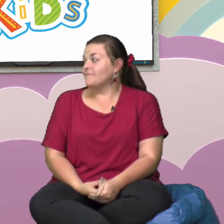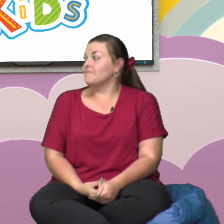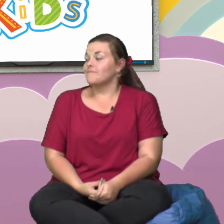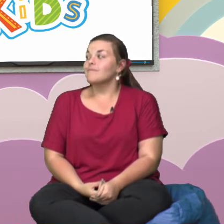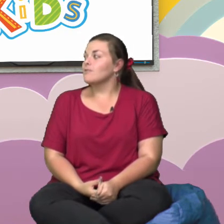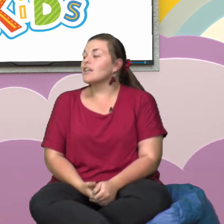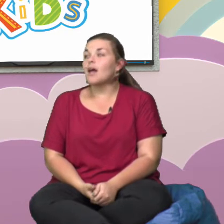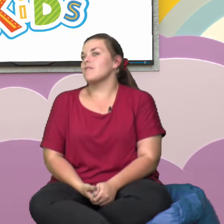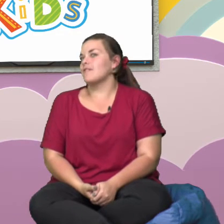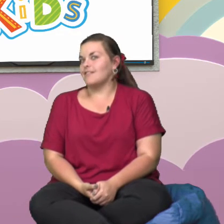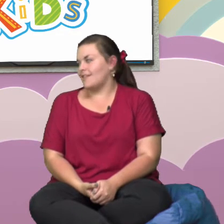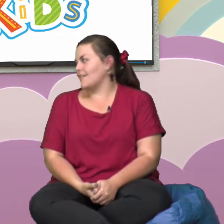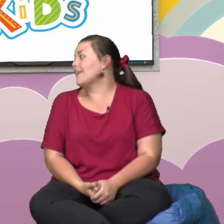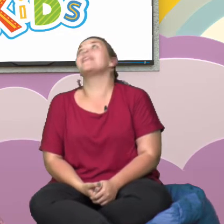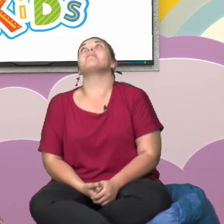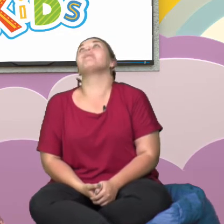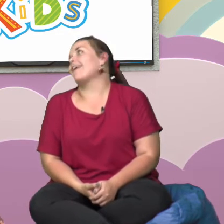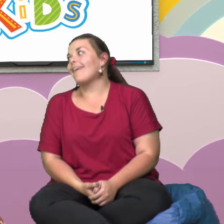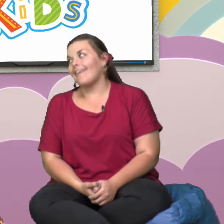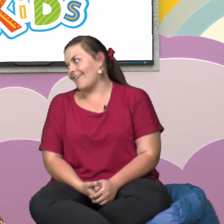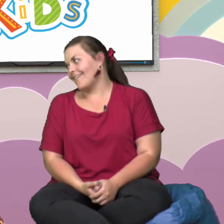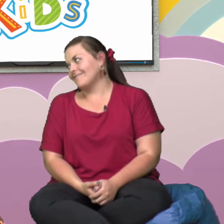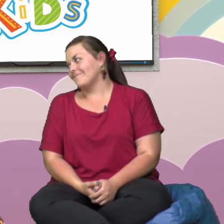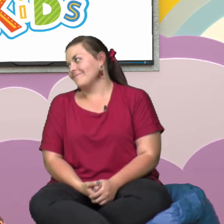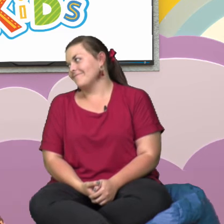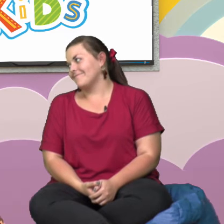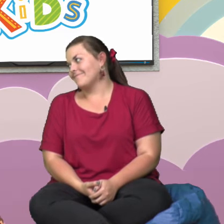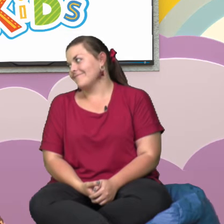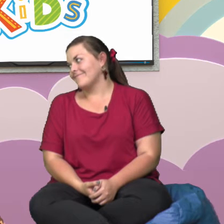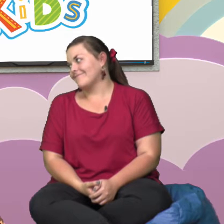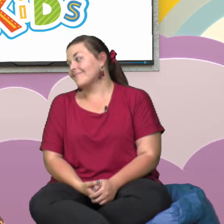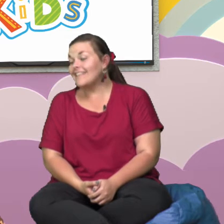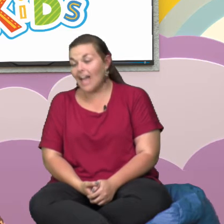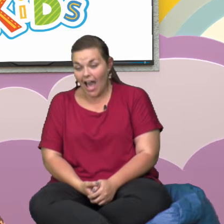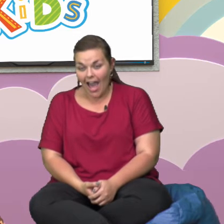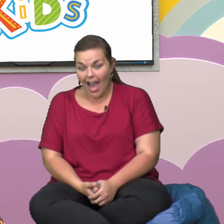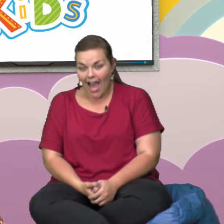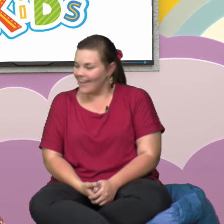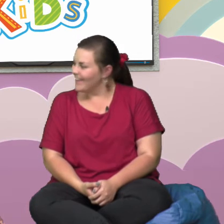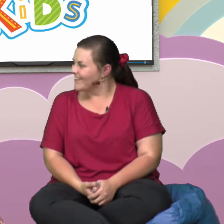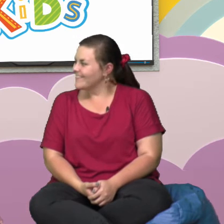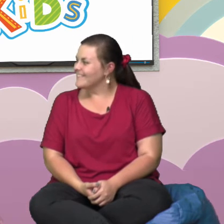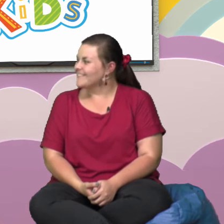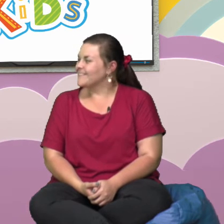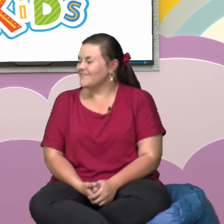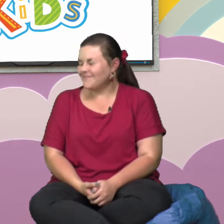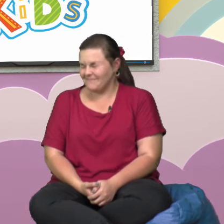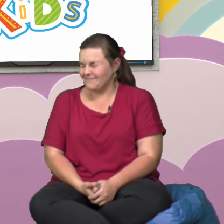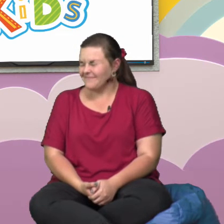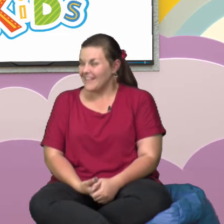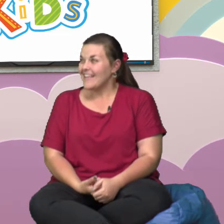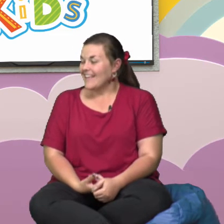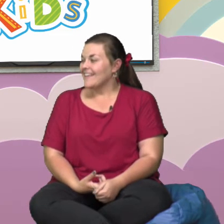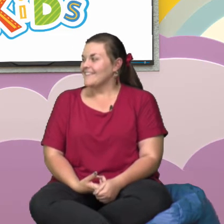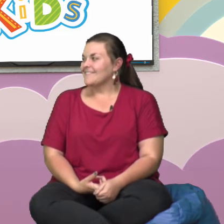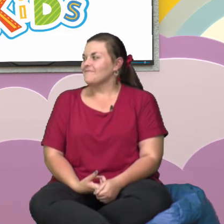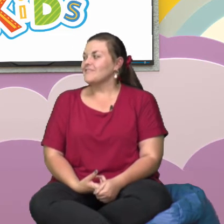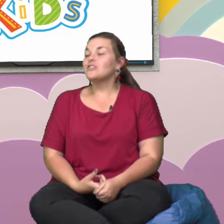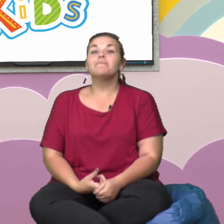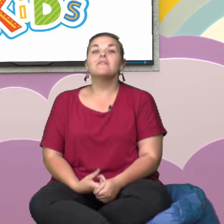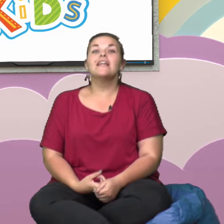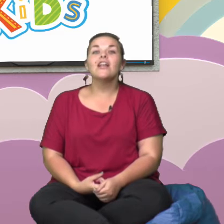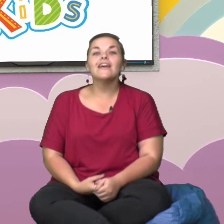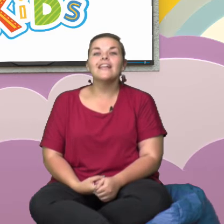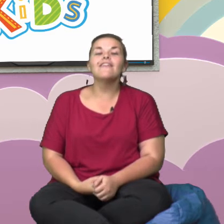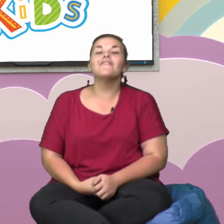ook leer. Ons kan almal gaan sit. 'n hele partytjie. Maar so sy is ook daar. Ja! Ons kan vir hom groet. Ja, Maricel.